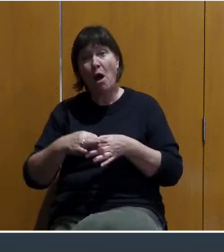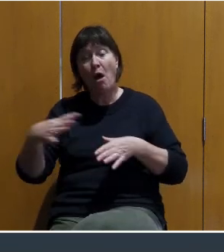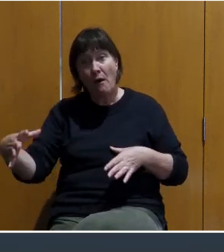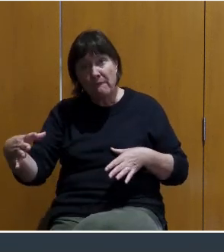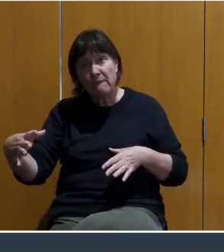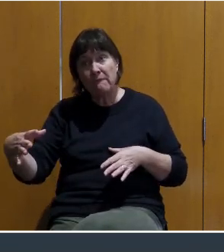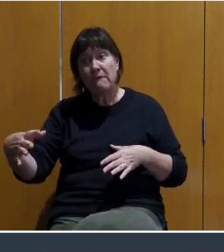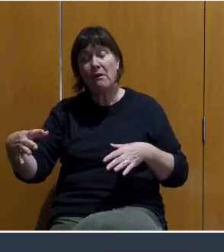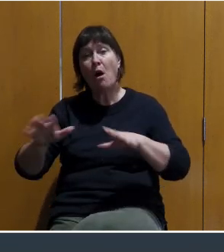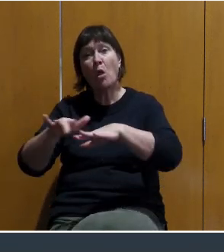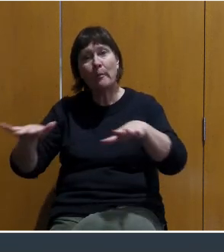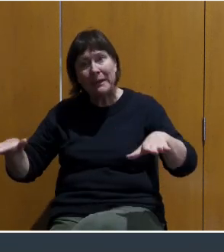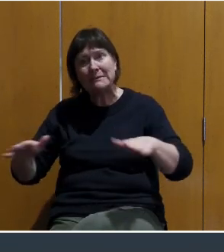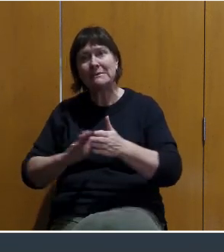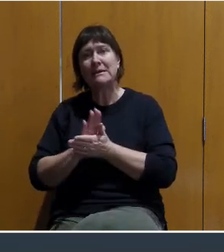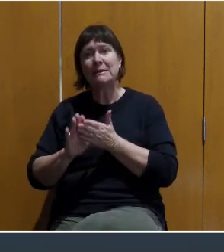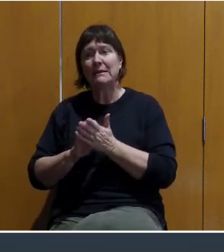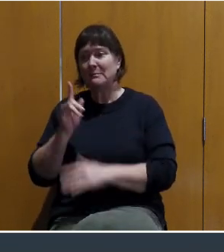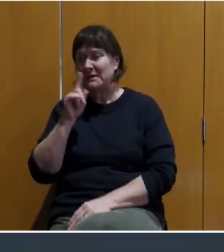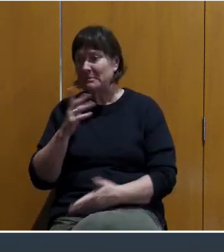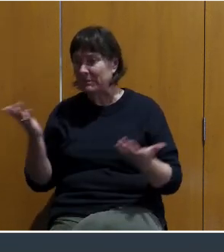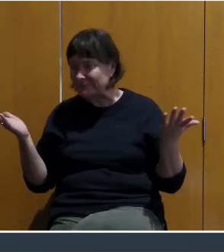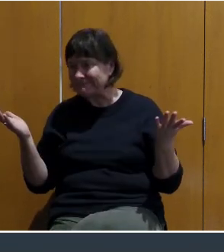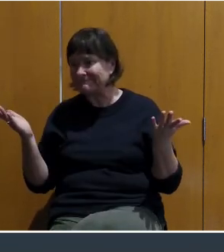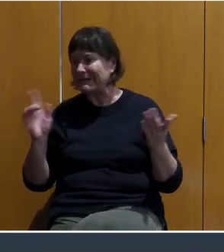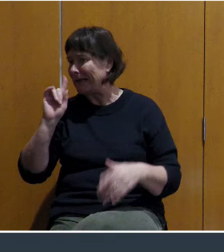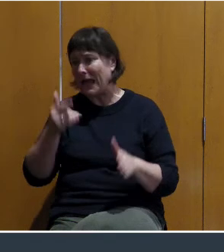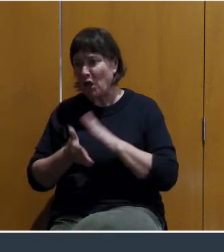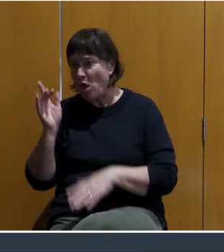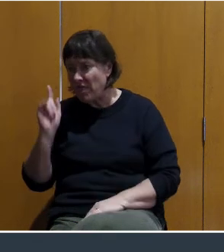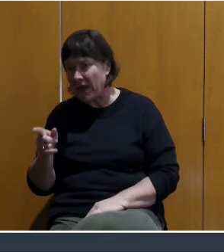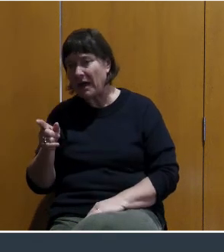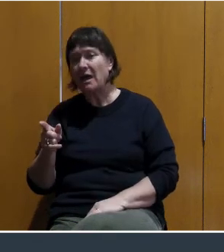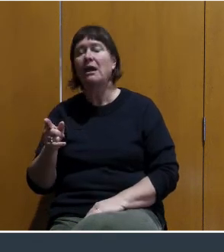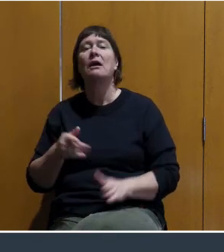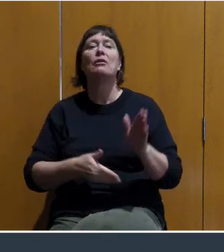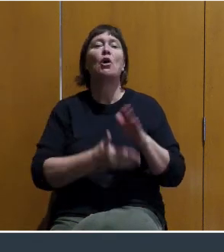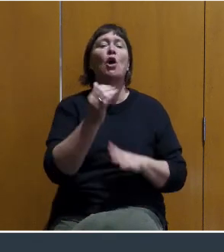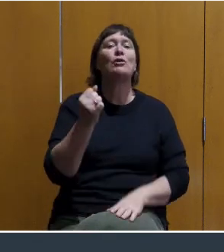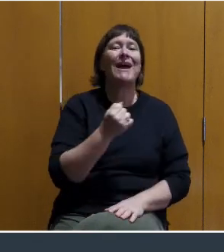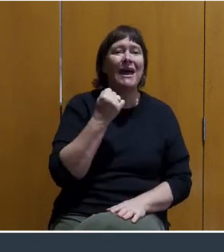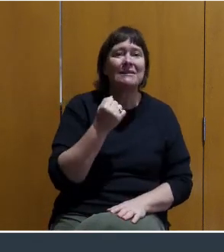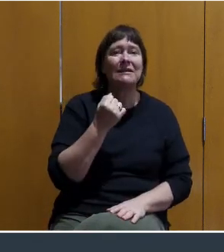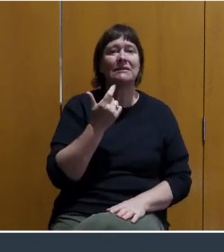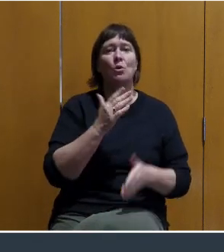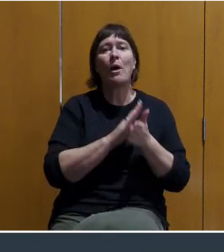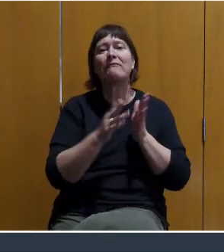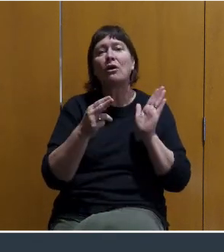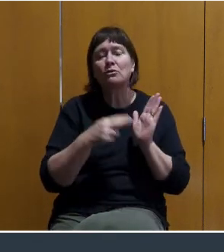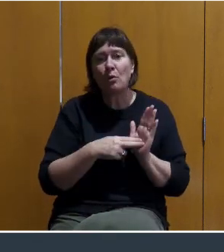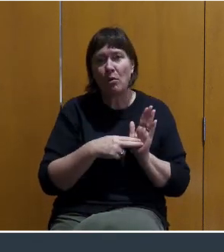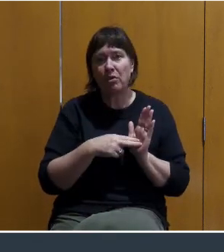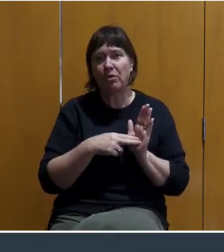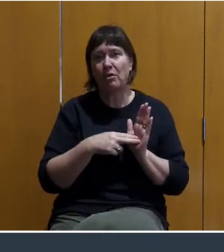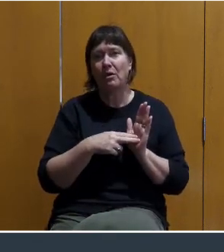especially on those beaches, then again, you're forcing people to leave the Napier area and then go into Hastings, Havelock North, and increase